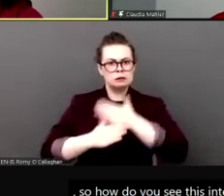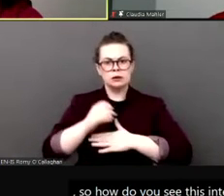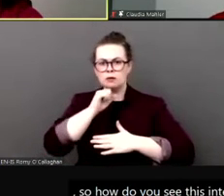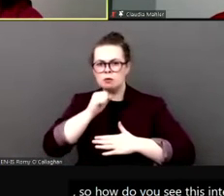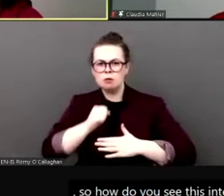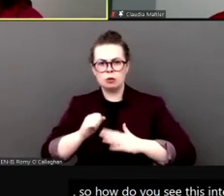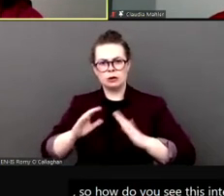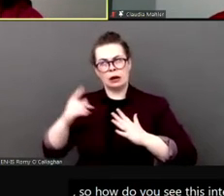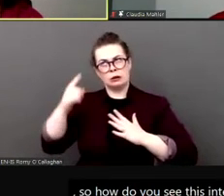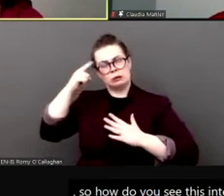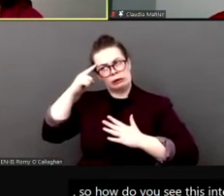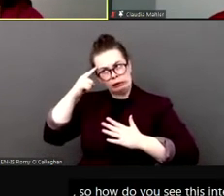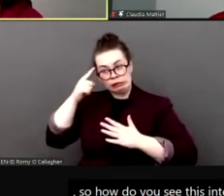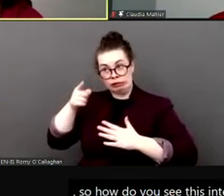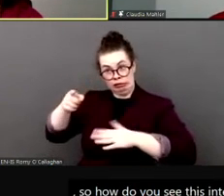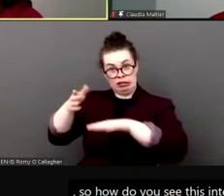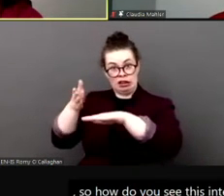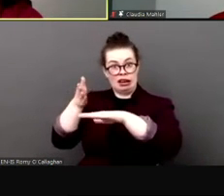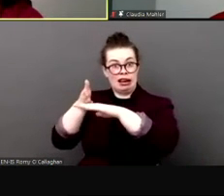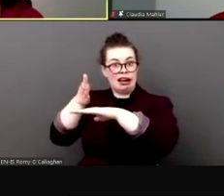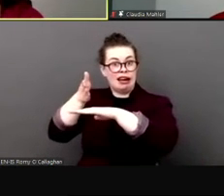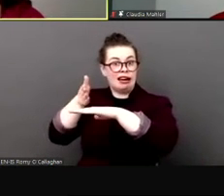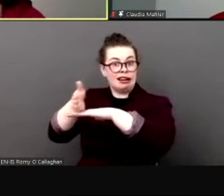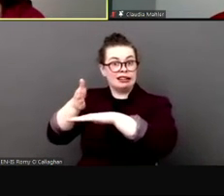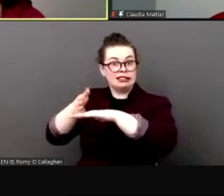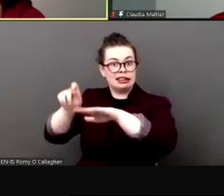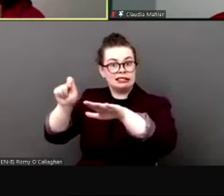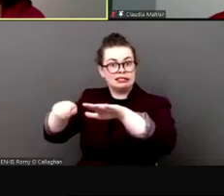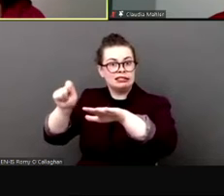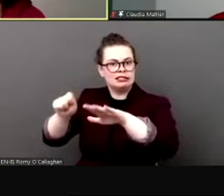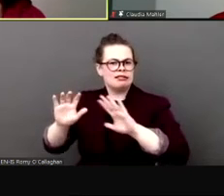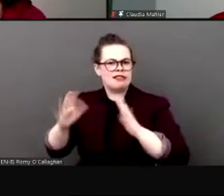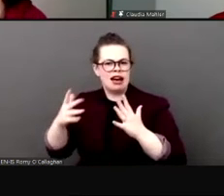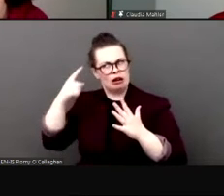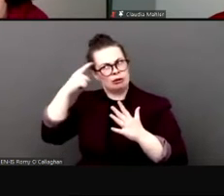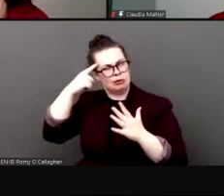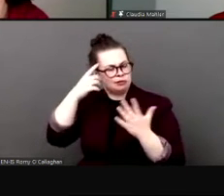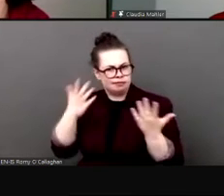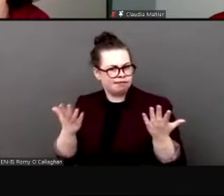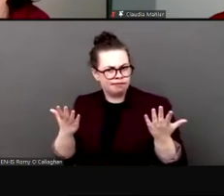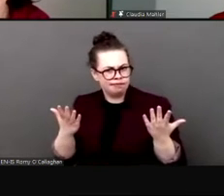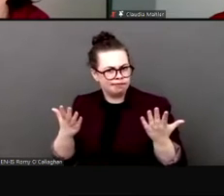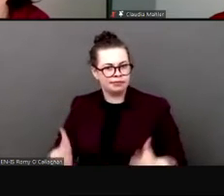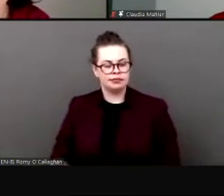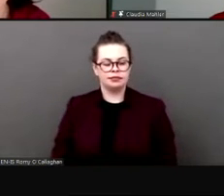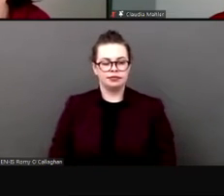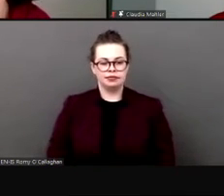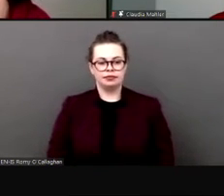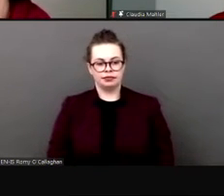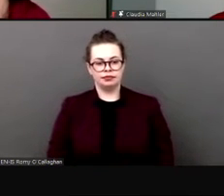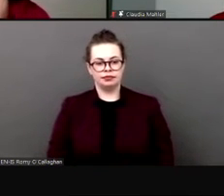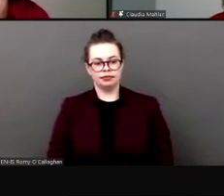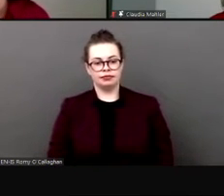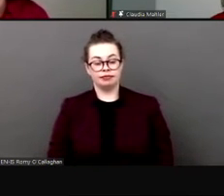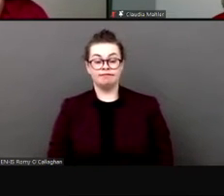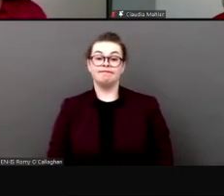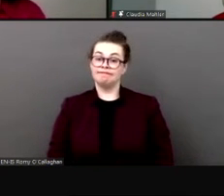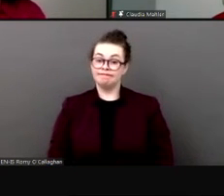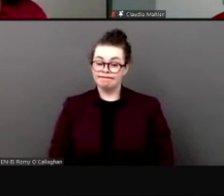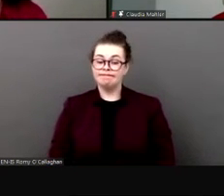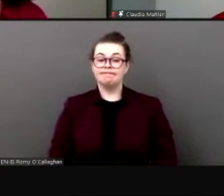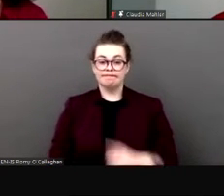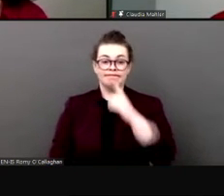older persons with disabilities more specifically? Yeah, I think there's an uncanny similarity between